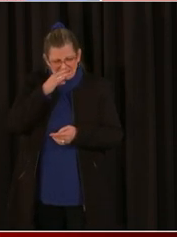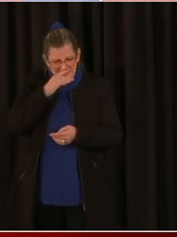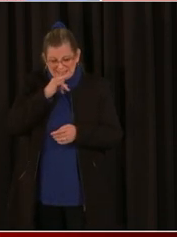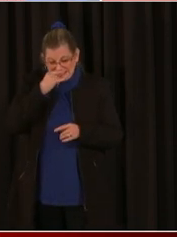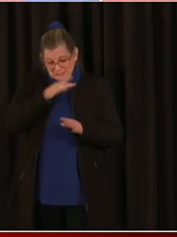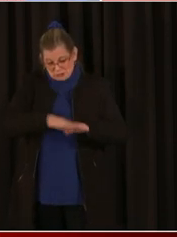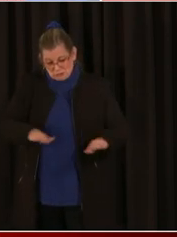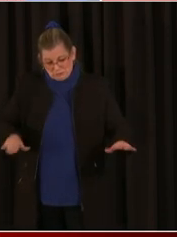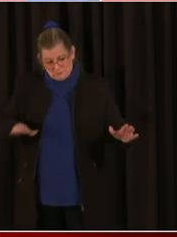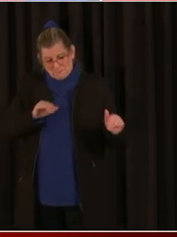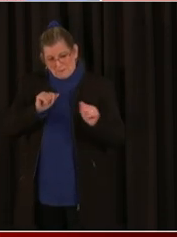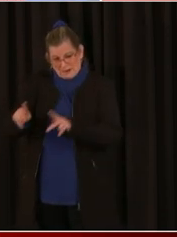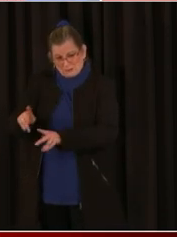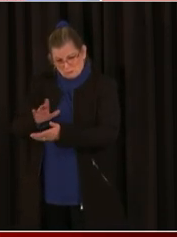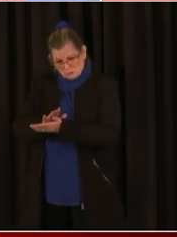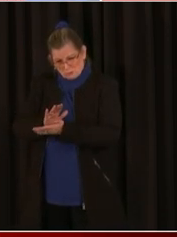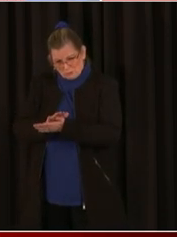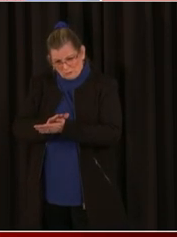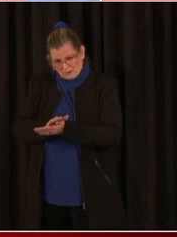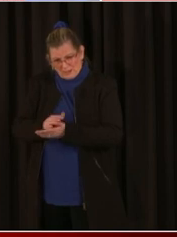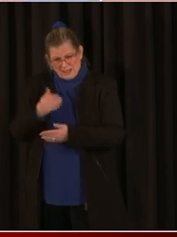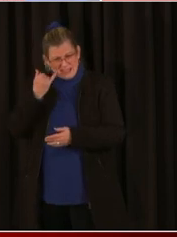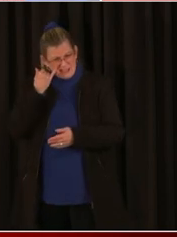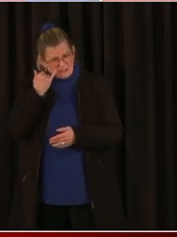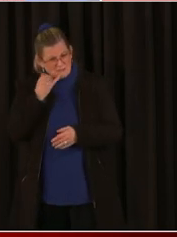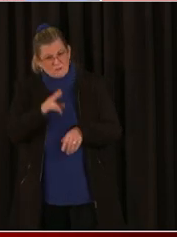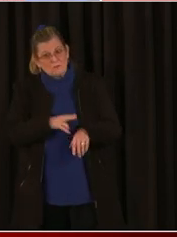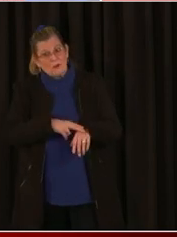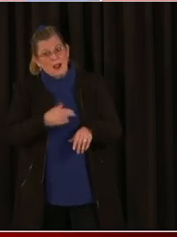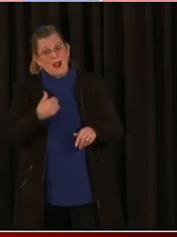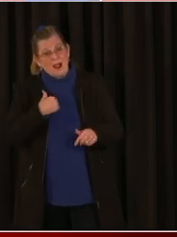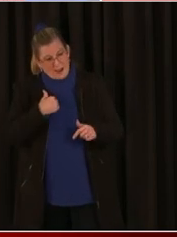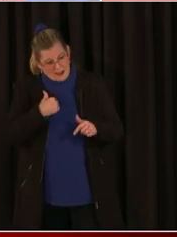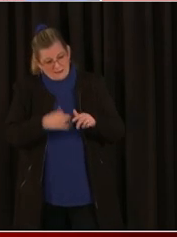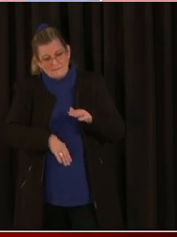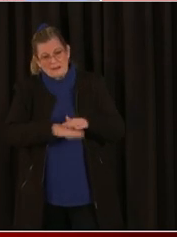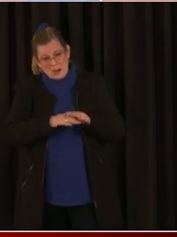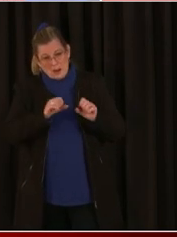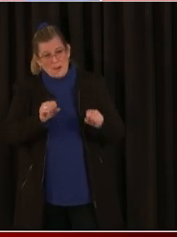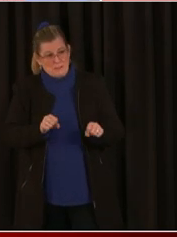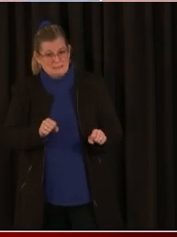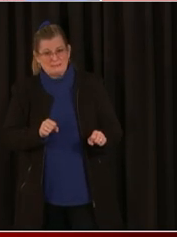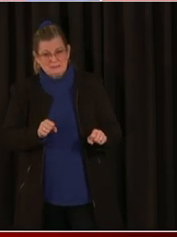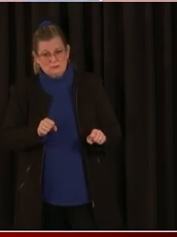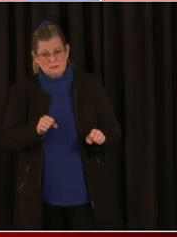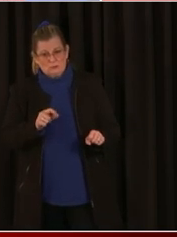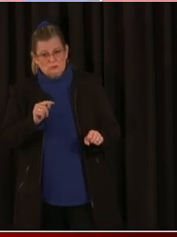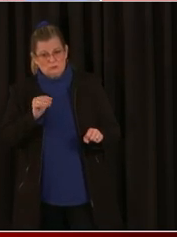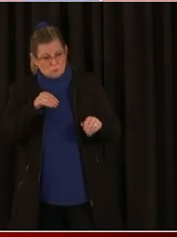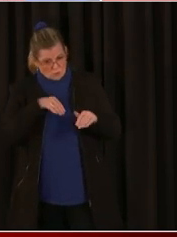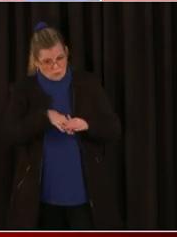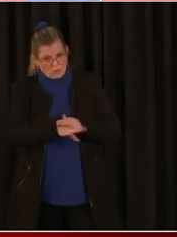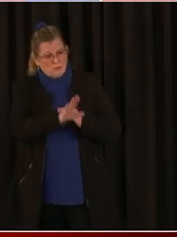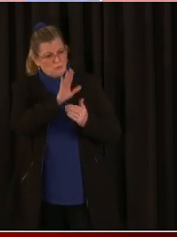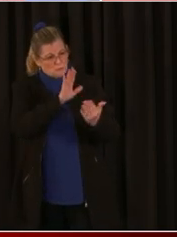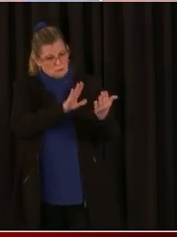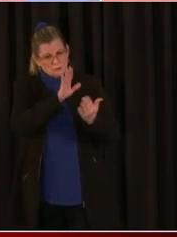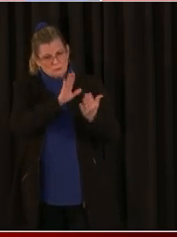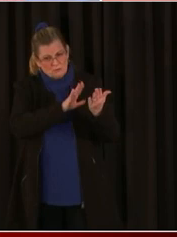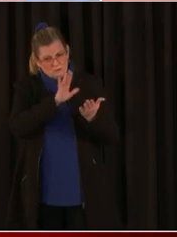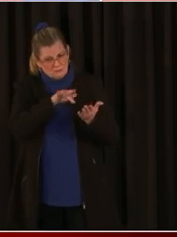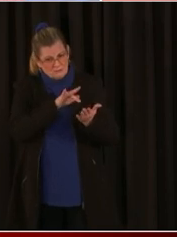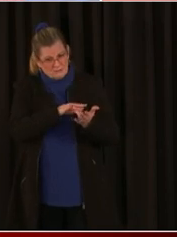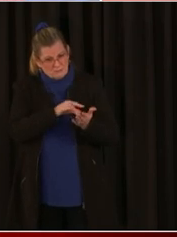returning. Will you allow kids to, if their school, of course, has capacity, to go in person